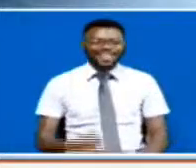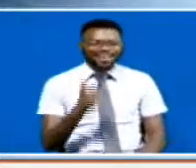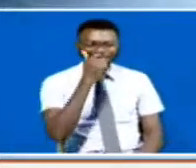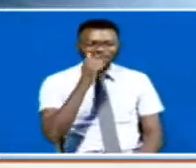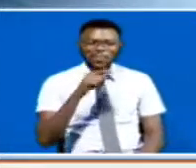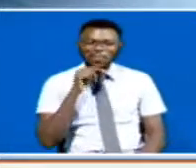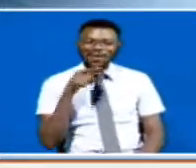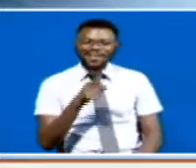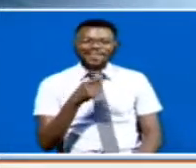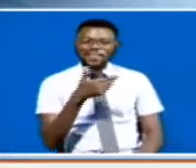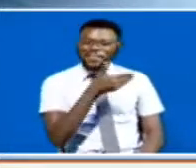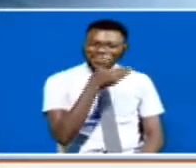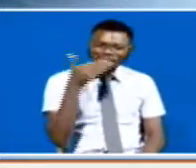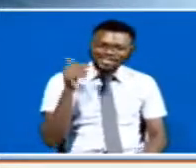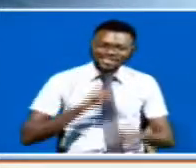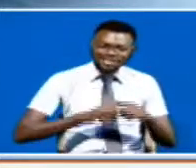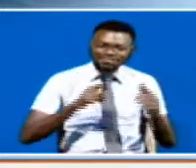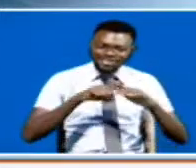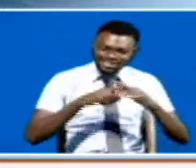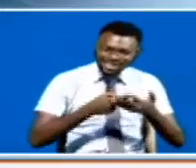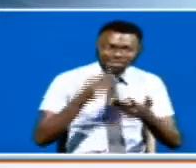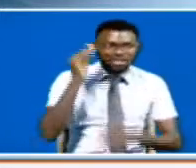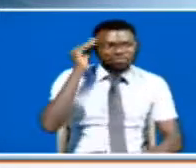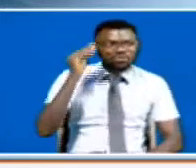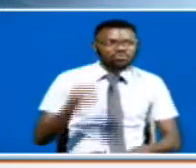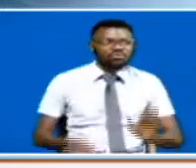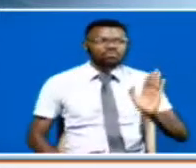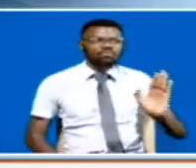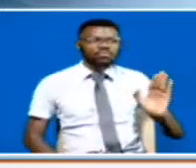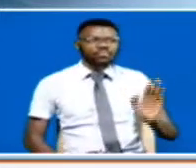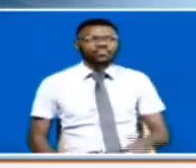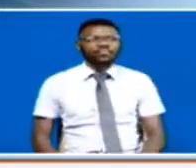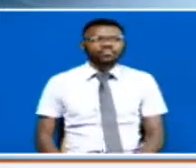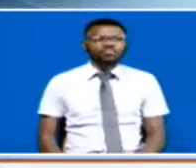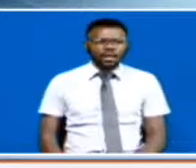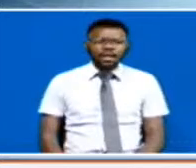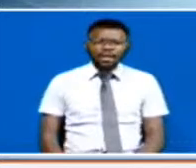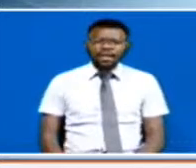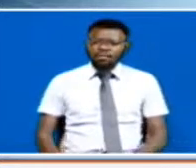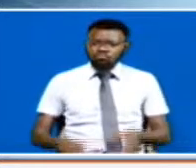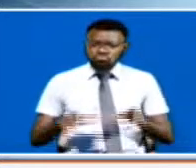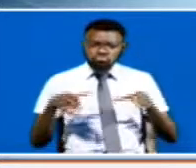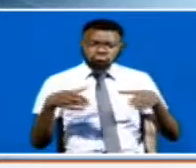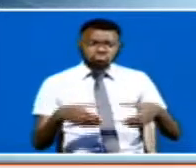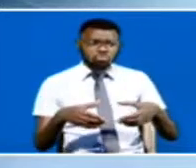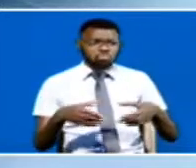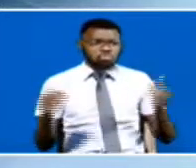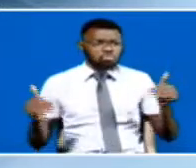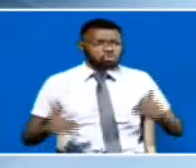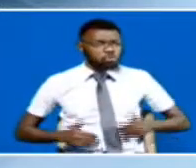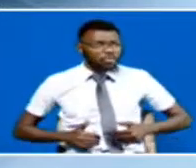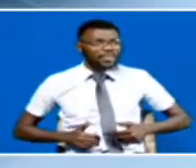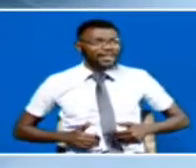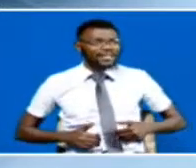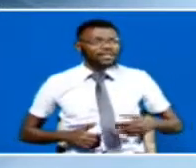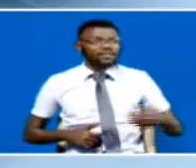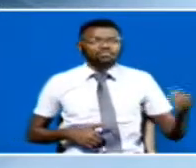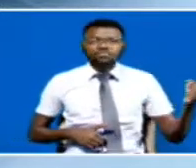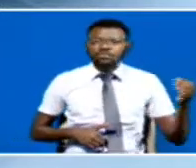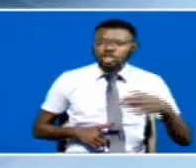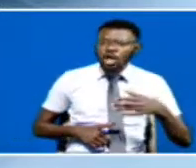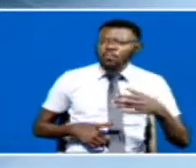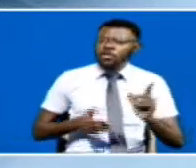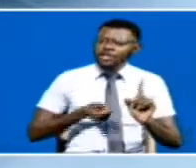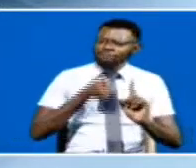the young boy the very best as he starts his education. Now, a group of youths from Nairobi slums have risen to fight against